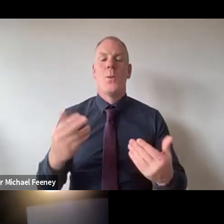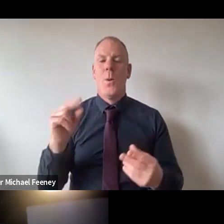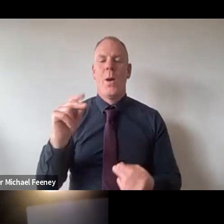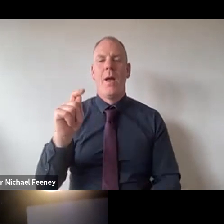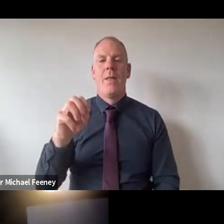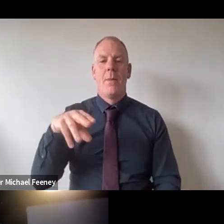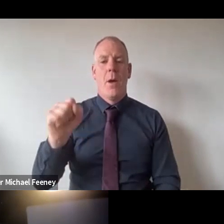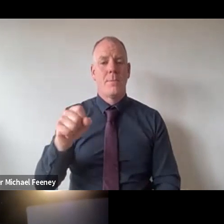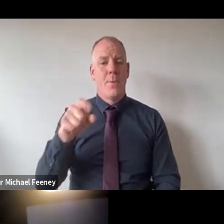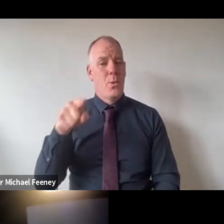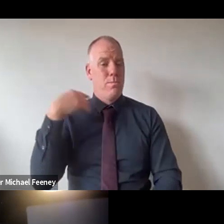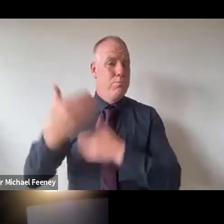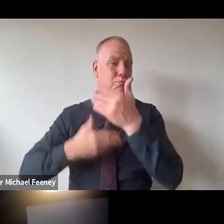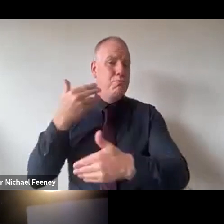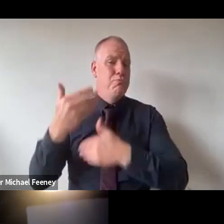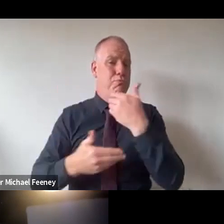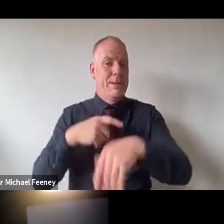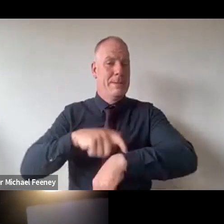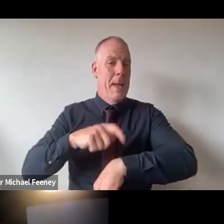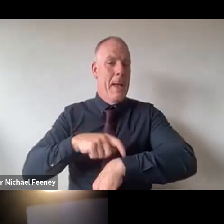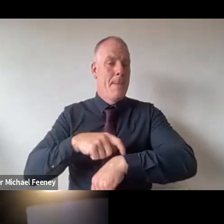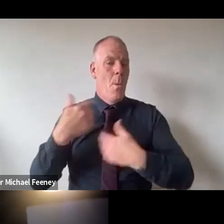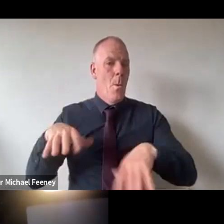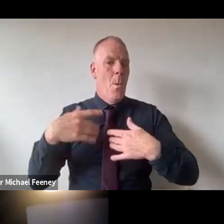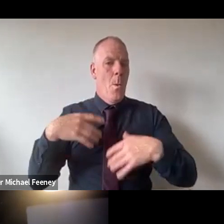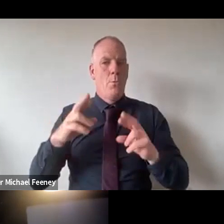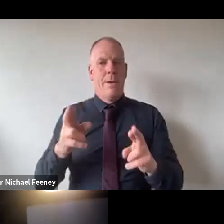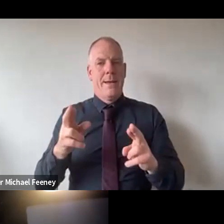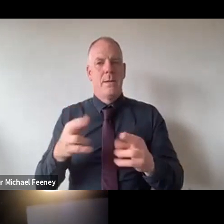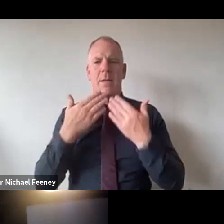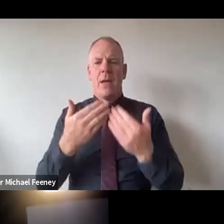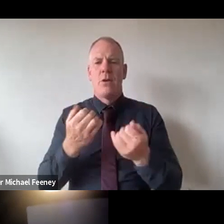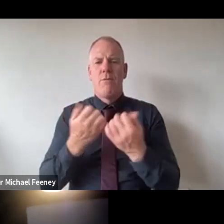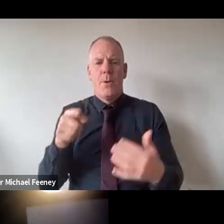set the bar high there in terms of timing. That was really excellent. Thank you.